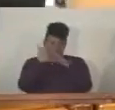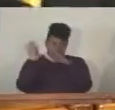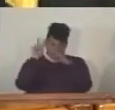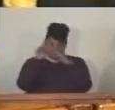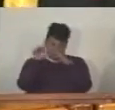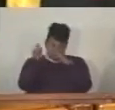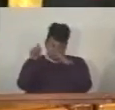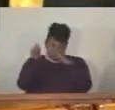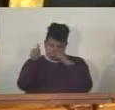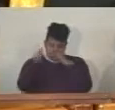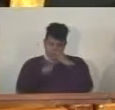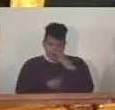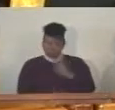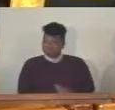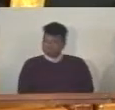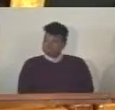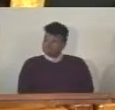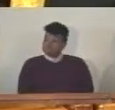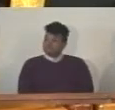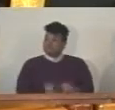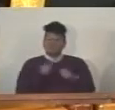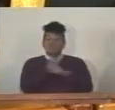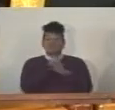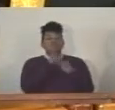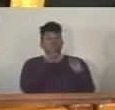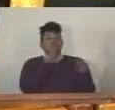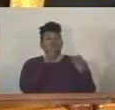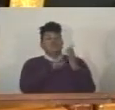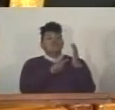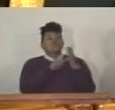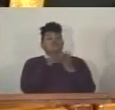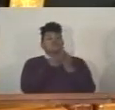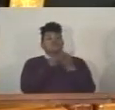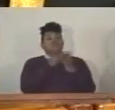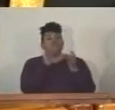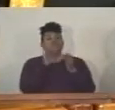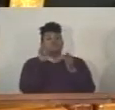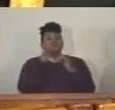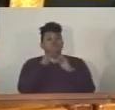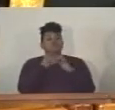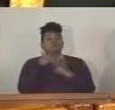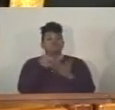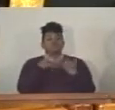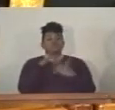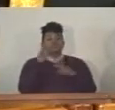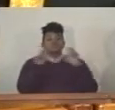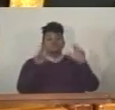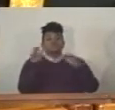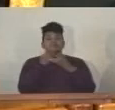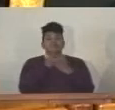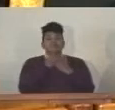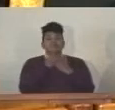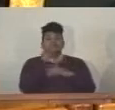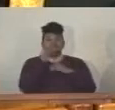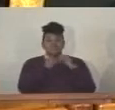2009-2010. Annual Report and Audited Financial Statements for the Jamaica Social Investment Fund for the